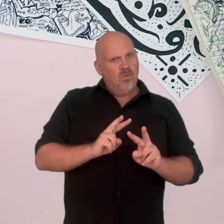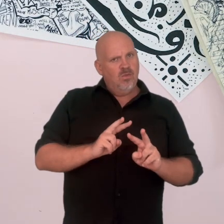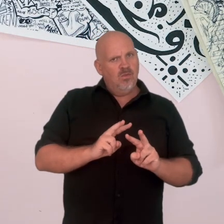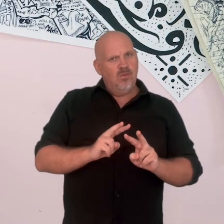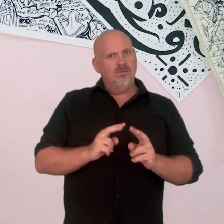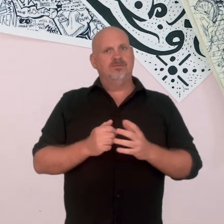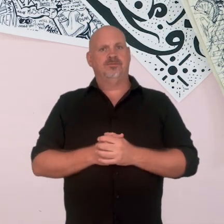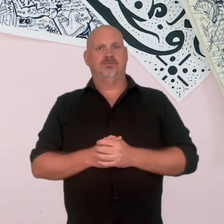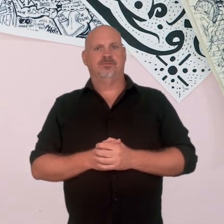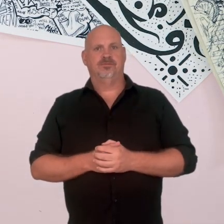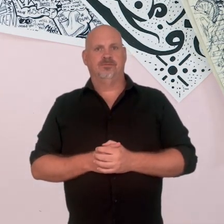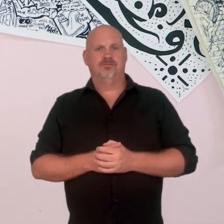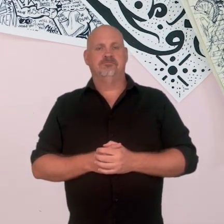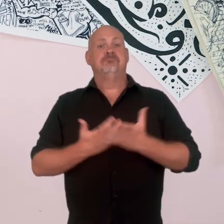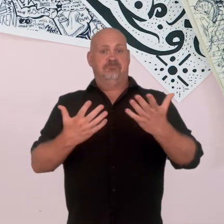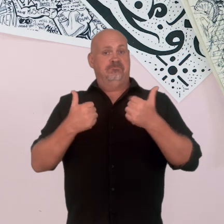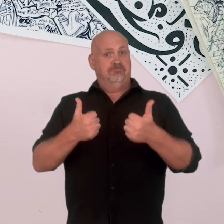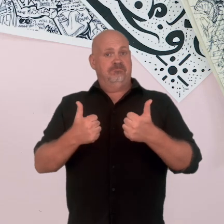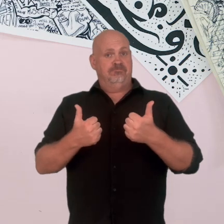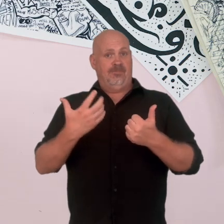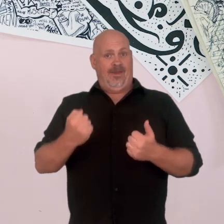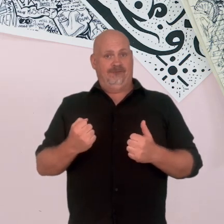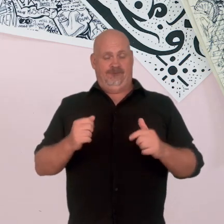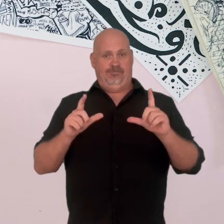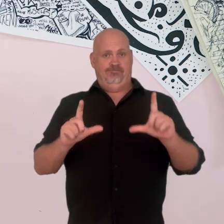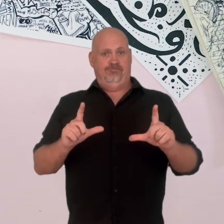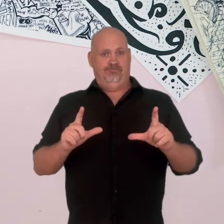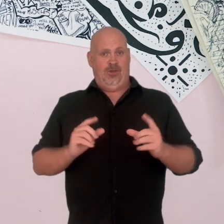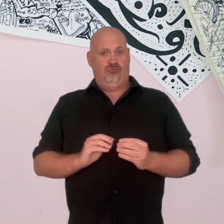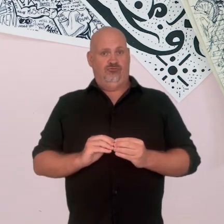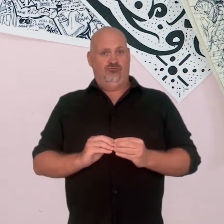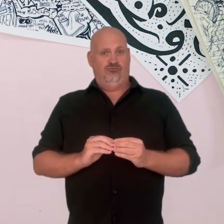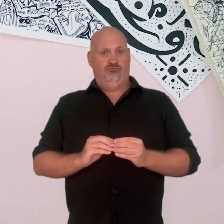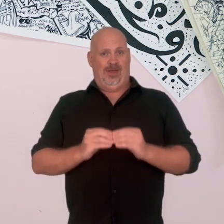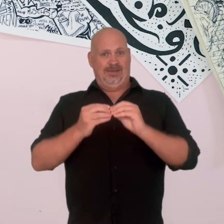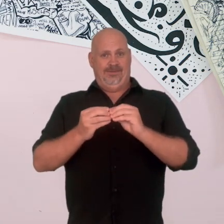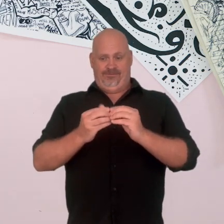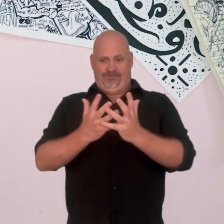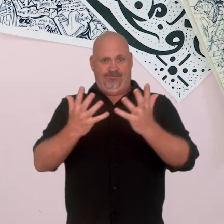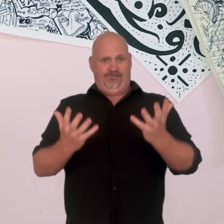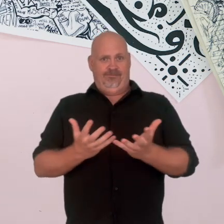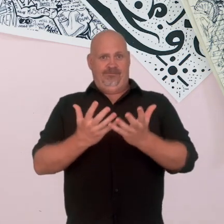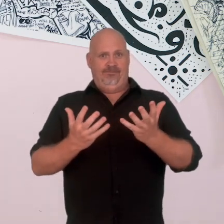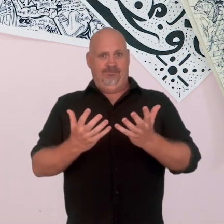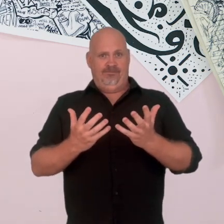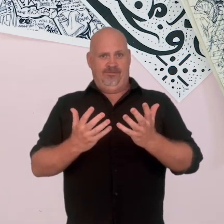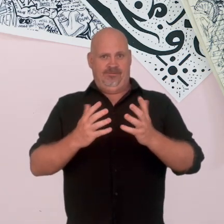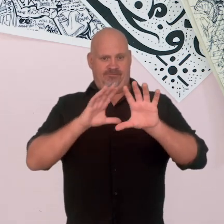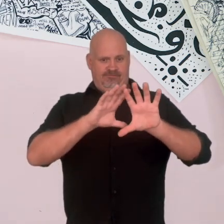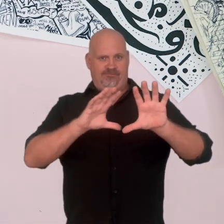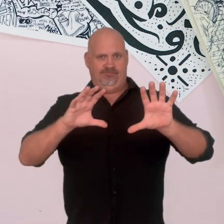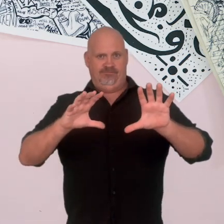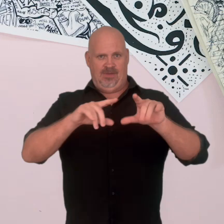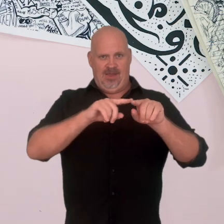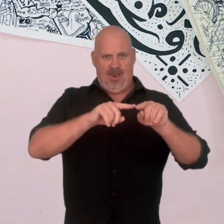Okay, so now we have this creative process mapped out with a